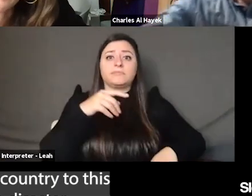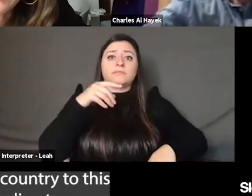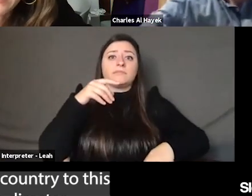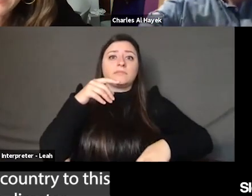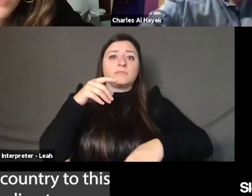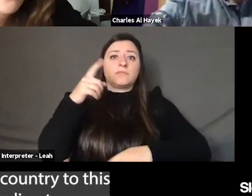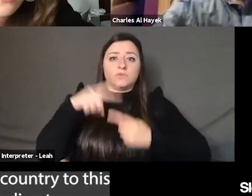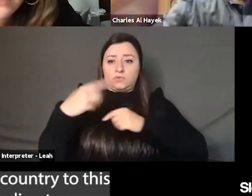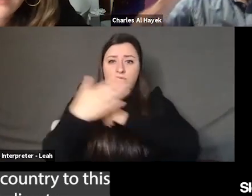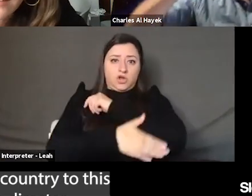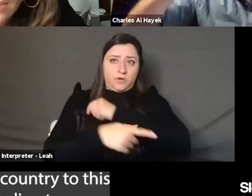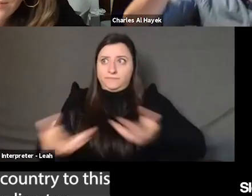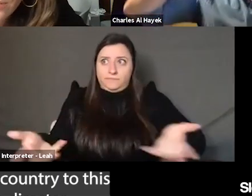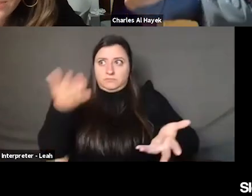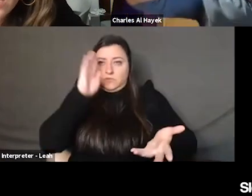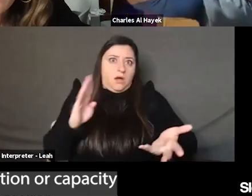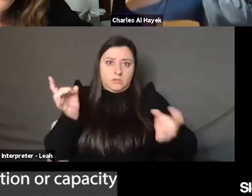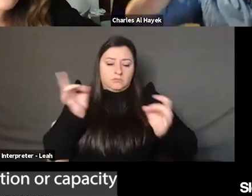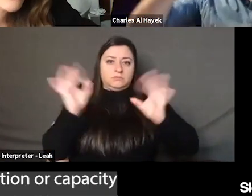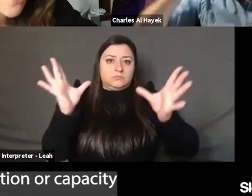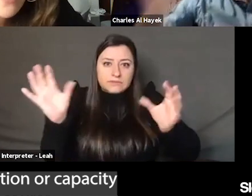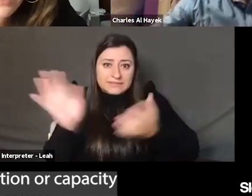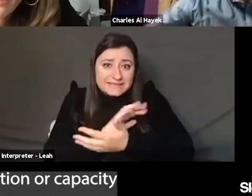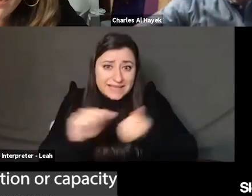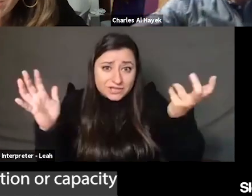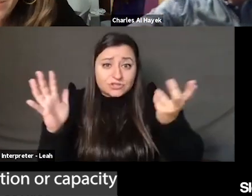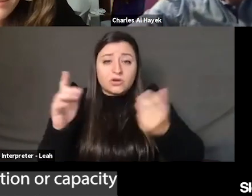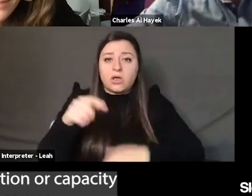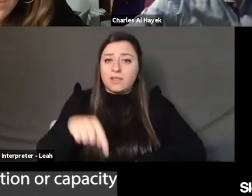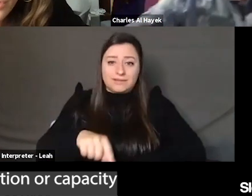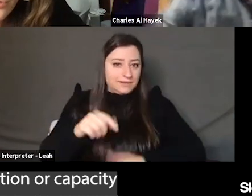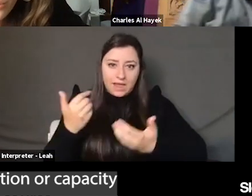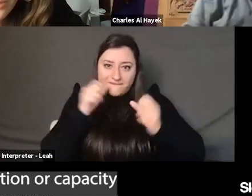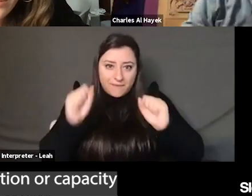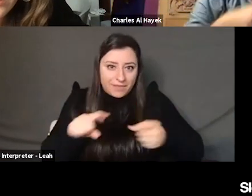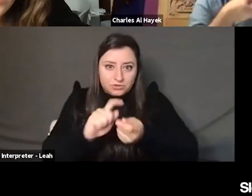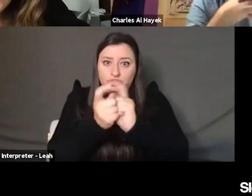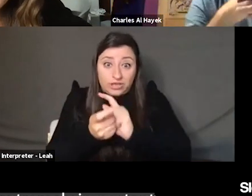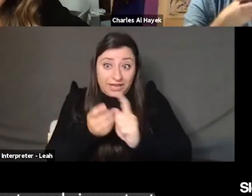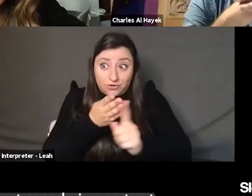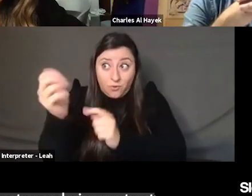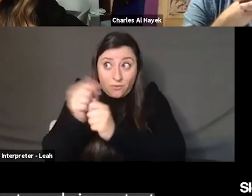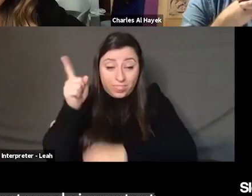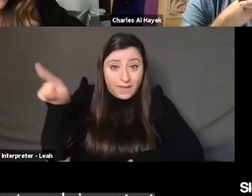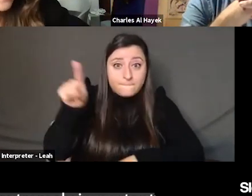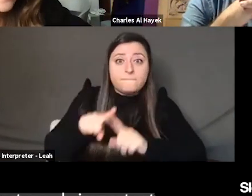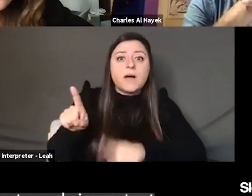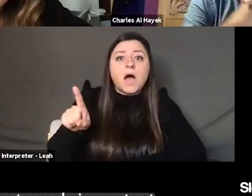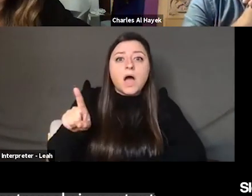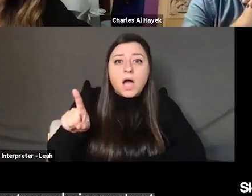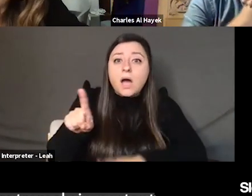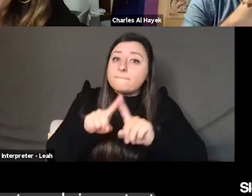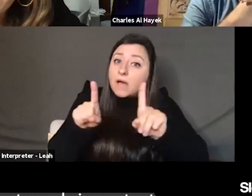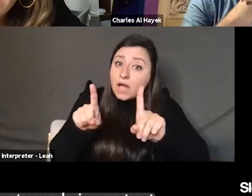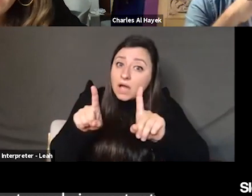this godforsaken disaster, which has no intention or capacity to change course. But